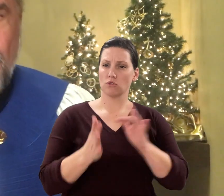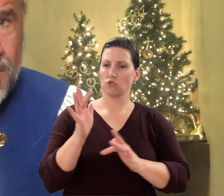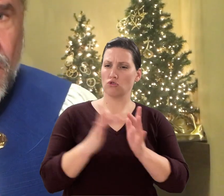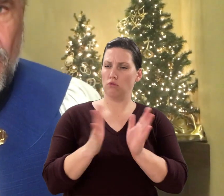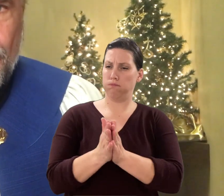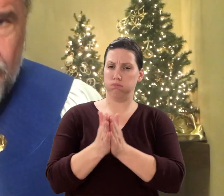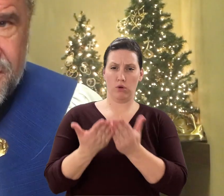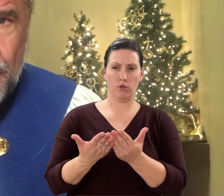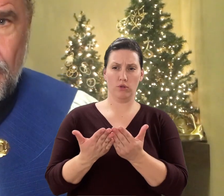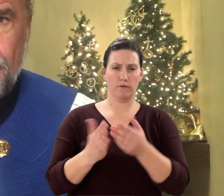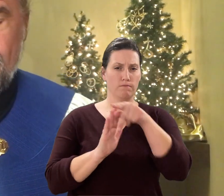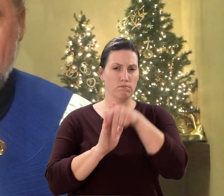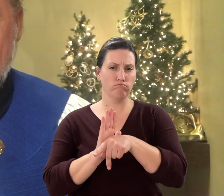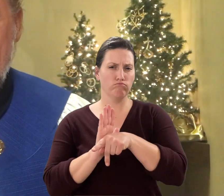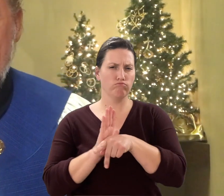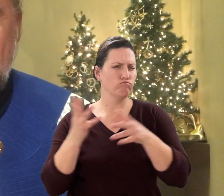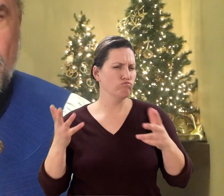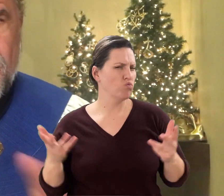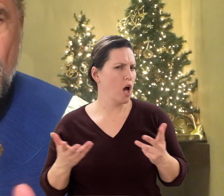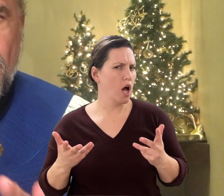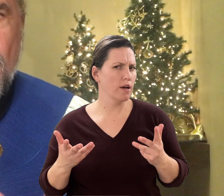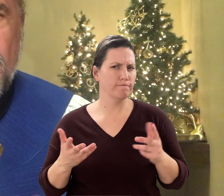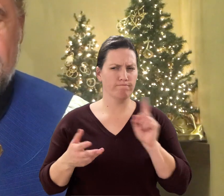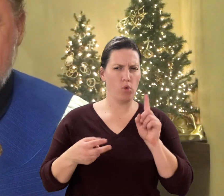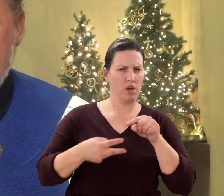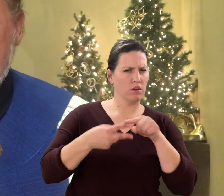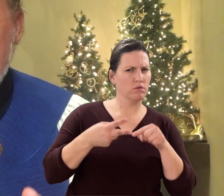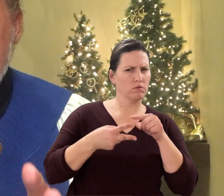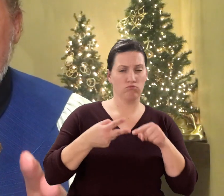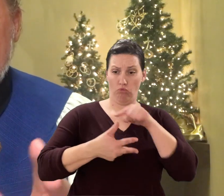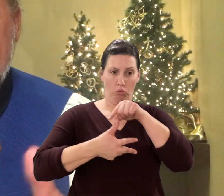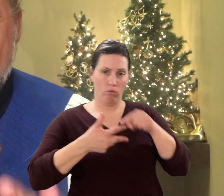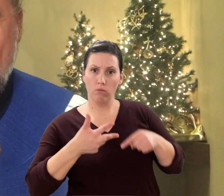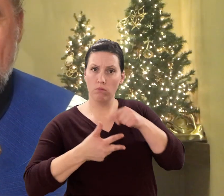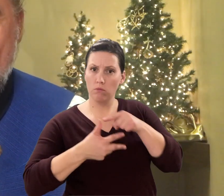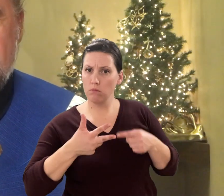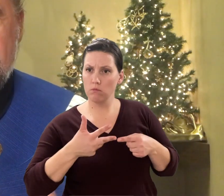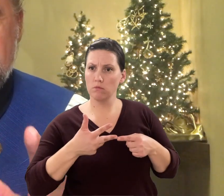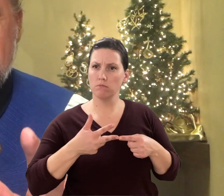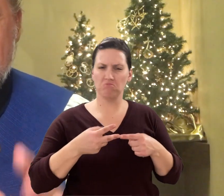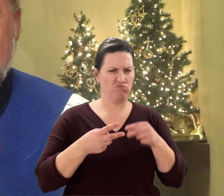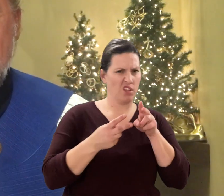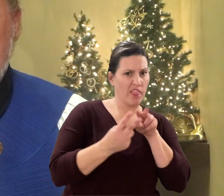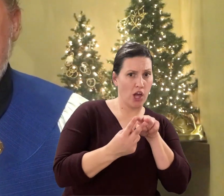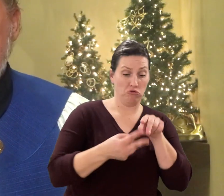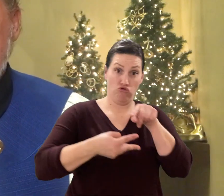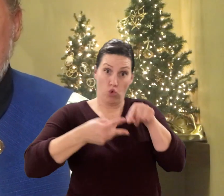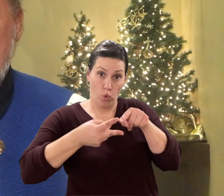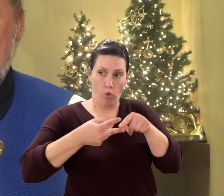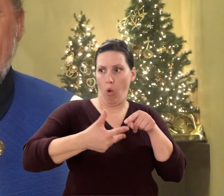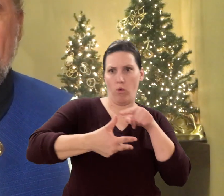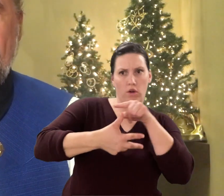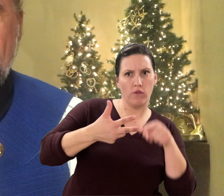A biblical principle is that where two or three witnesses, it takes two or three witnesses to establish